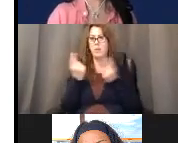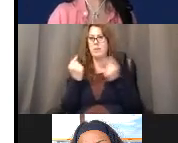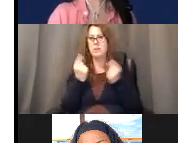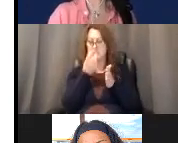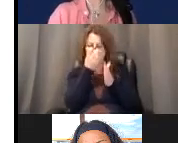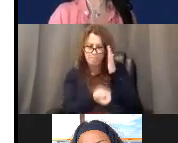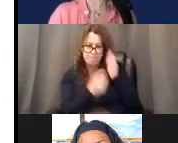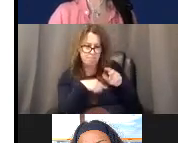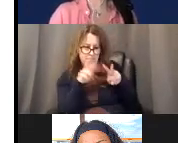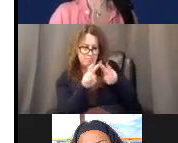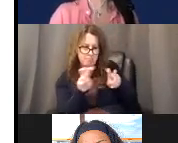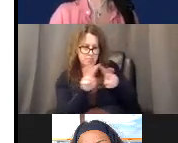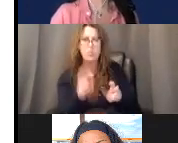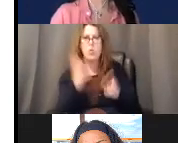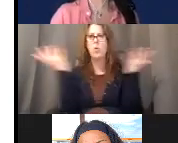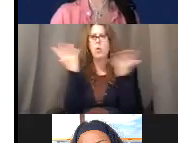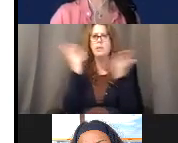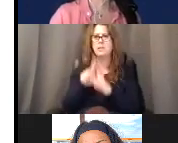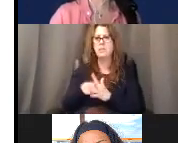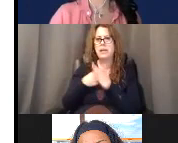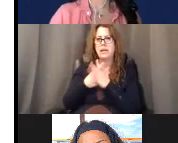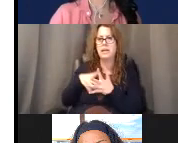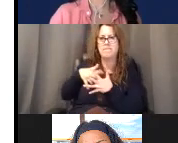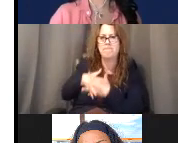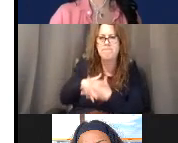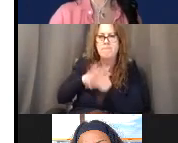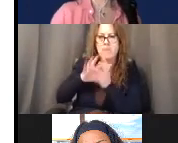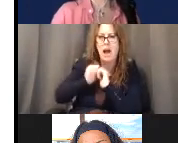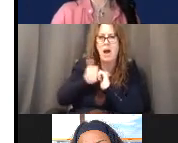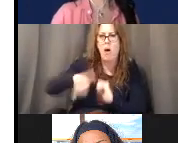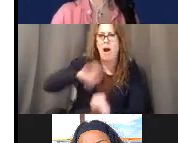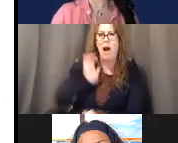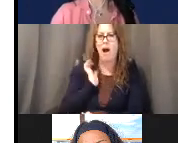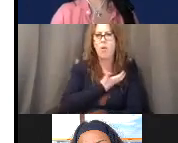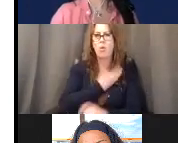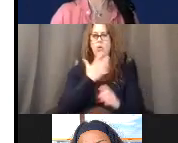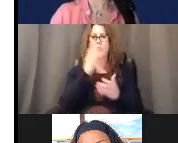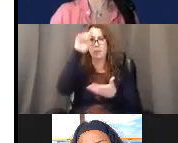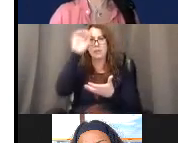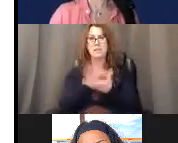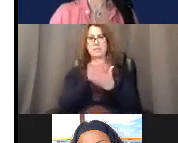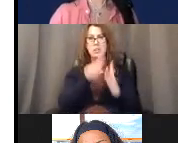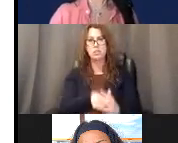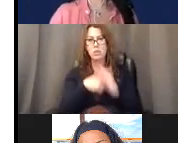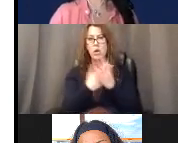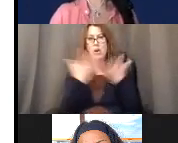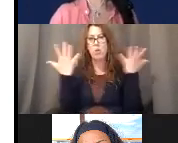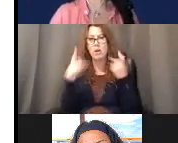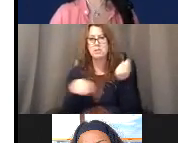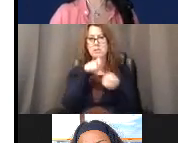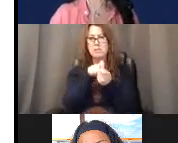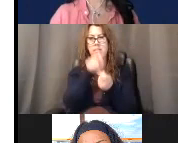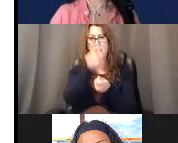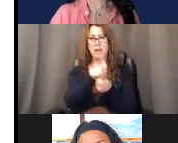at the root of some of our beliefs that we may have to address and change. And again, just remembering, like, white supremacy culture